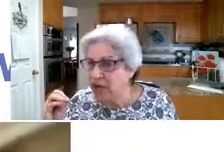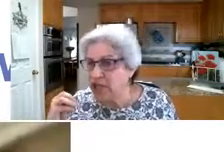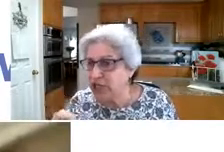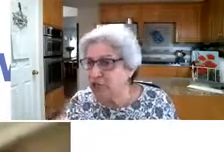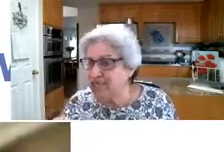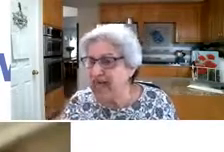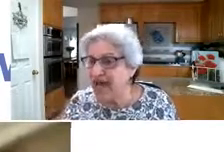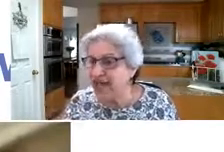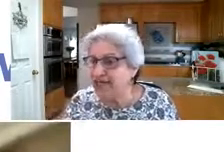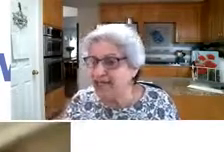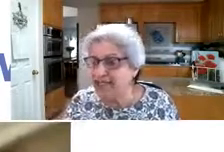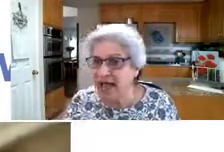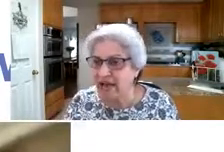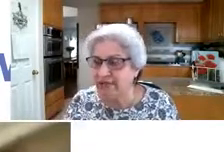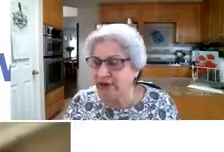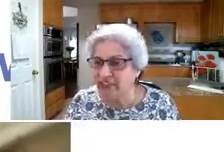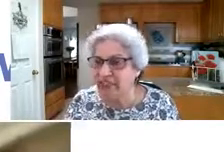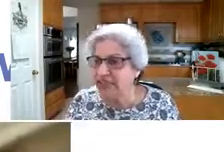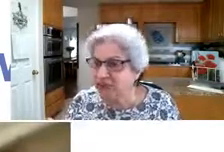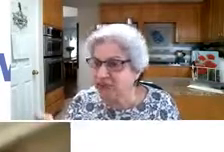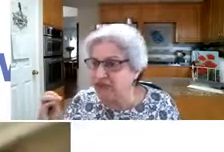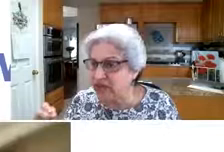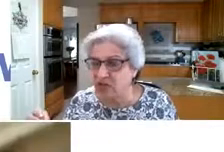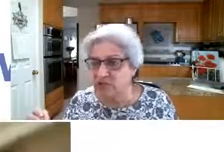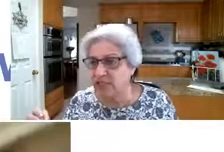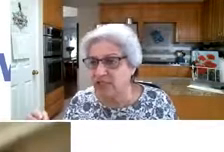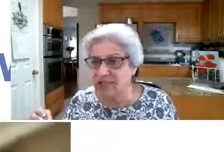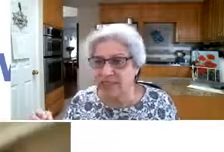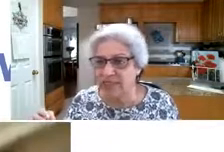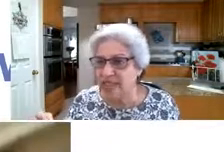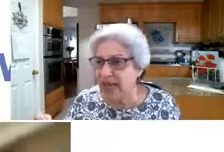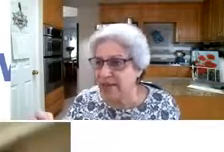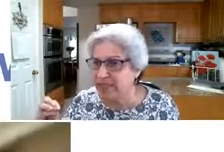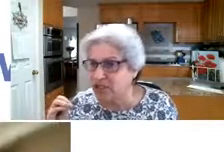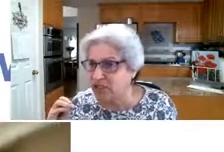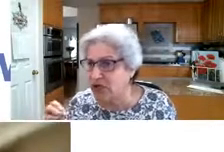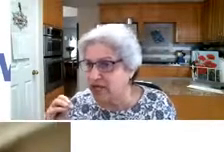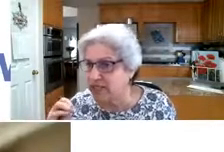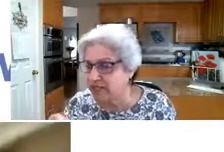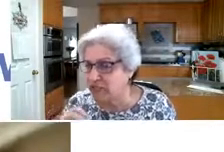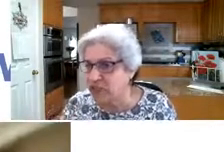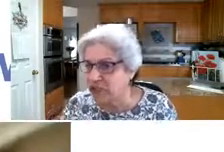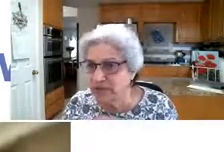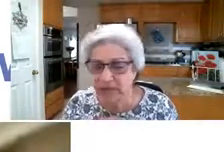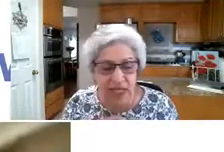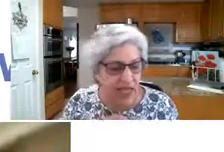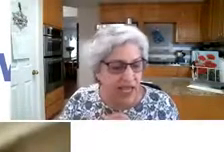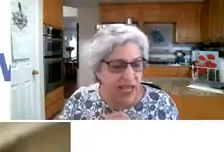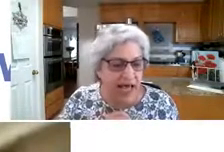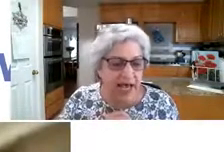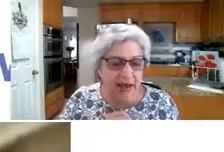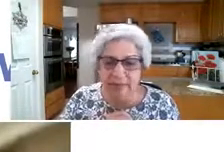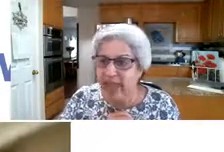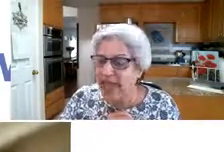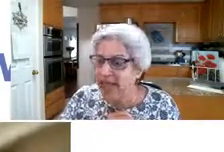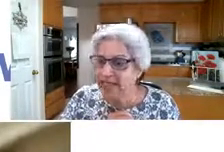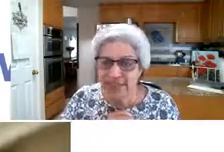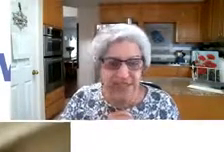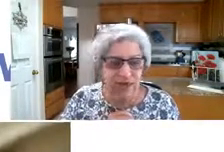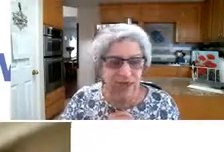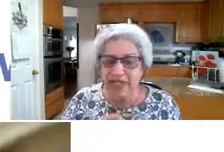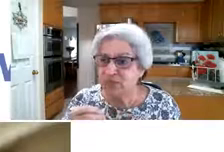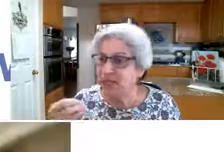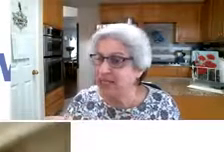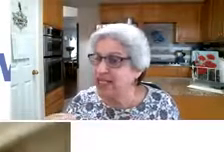And we wanna use that as kind of our delivery vehicle. It's the Amazon truck, if you will.